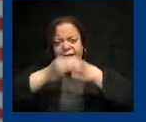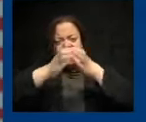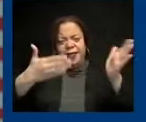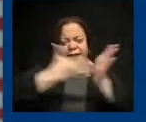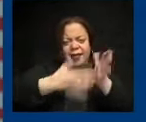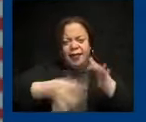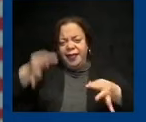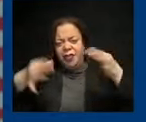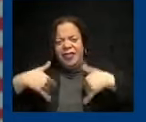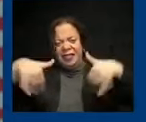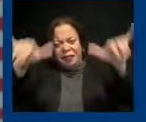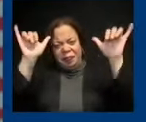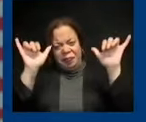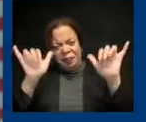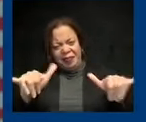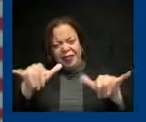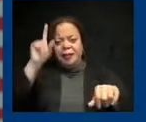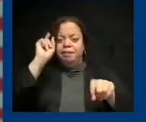trouble.